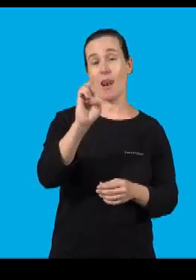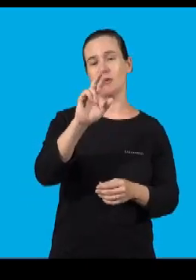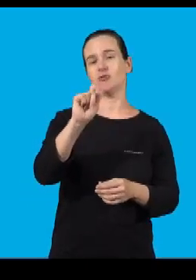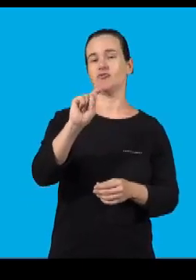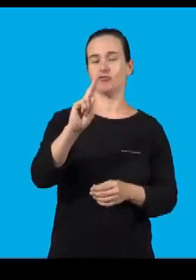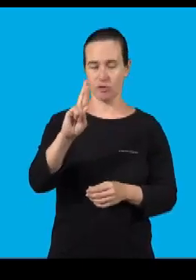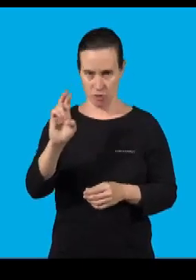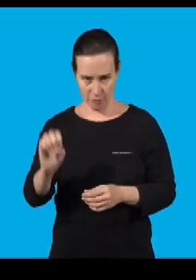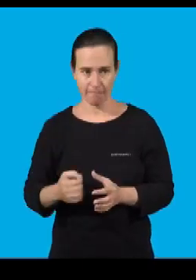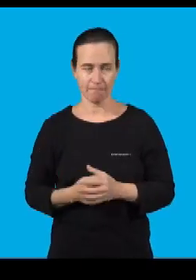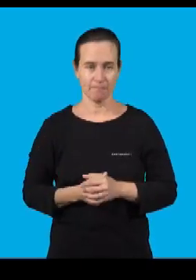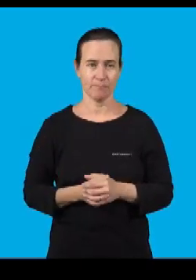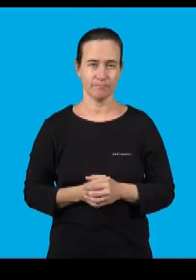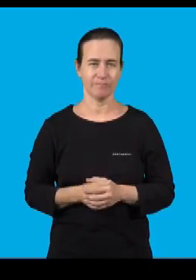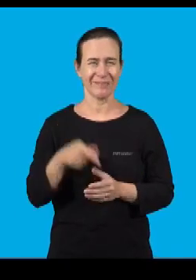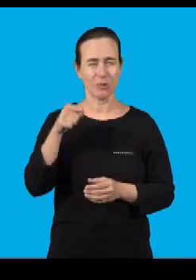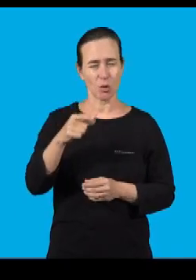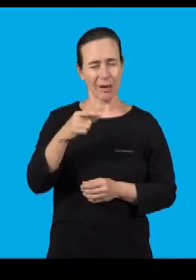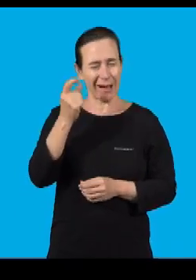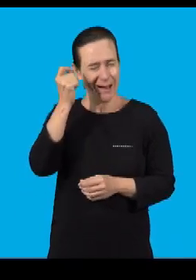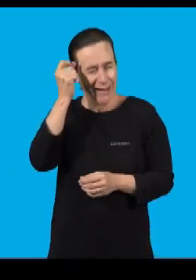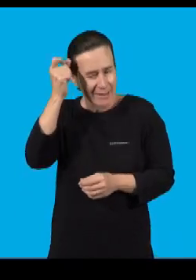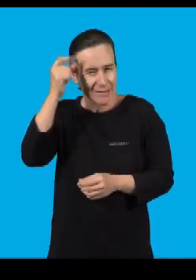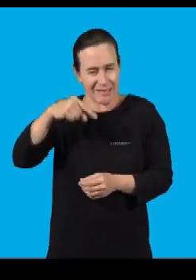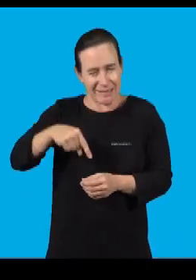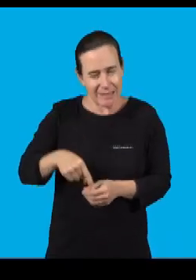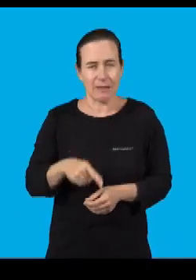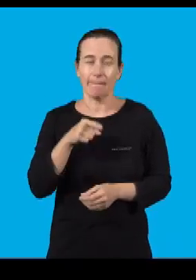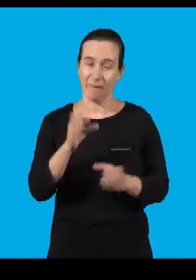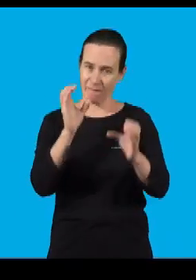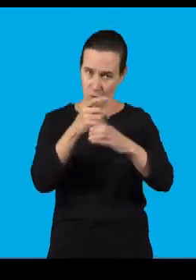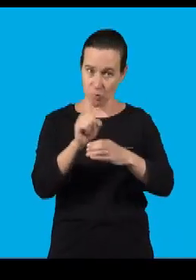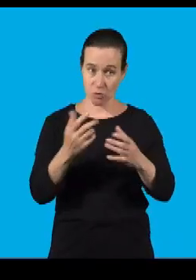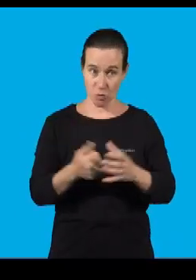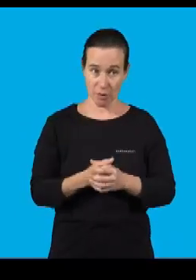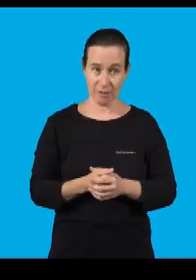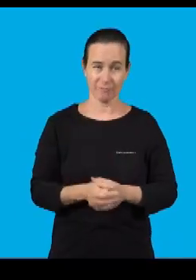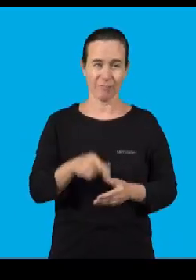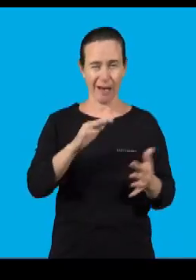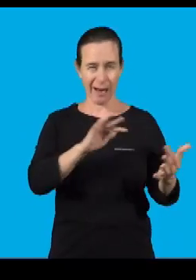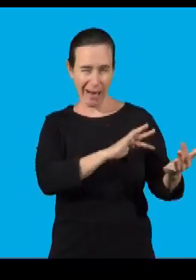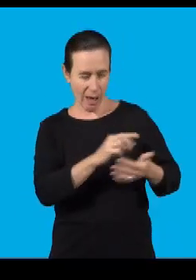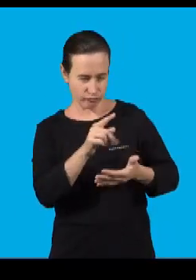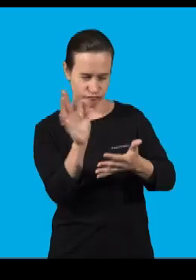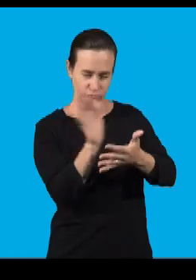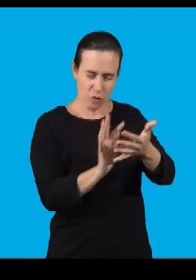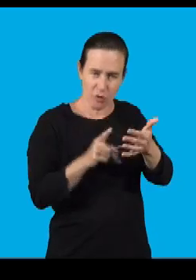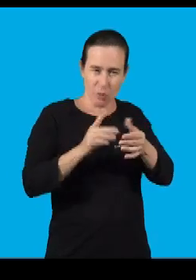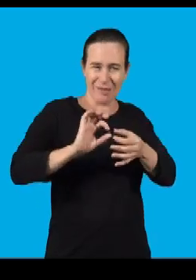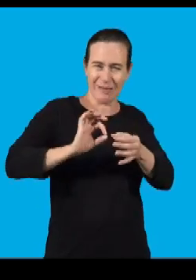literature, okay? Remember, the comprehension strategies for literature focused on the following. The